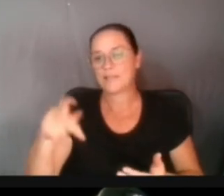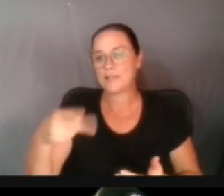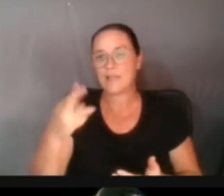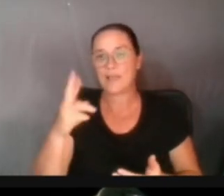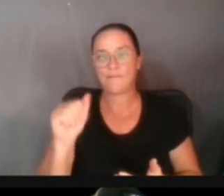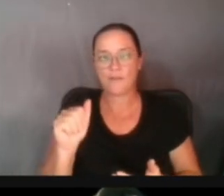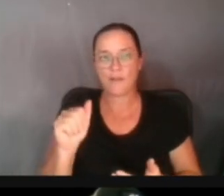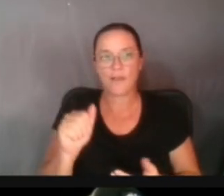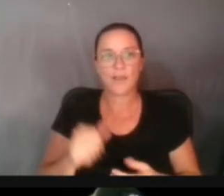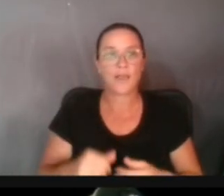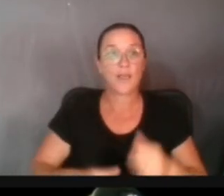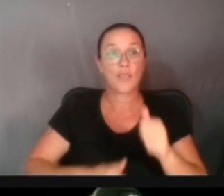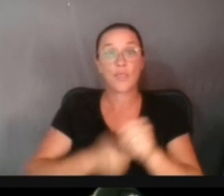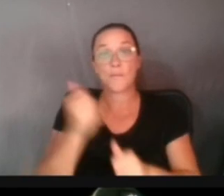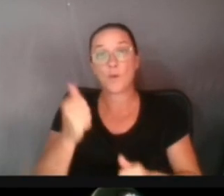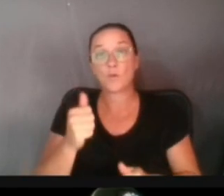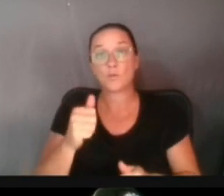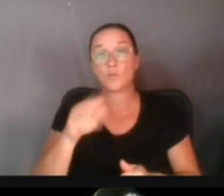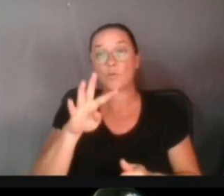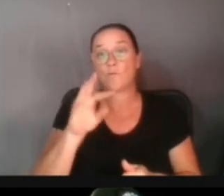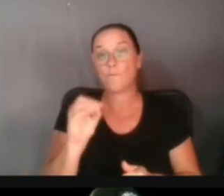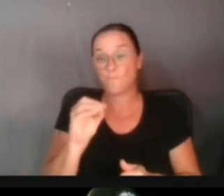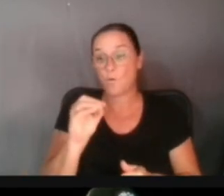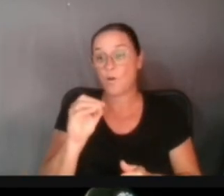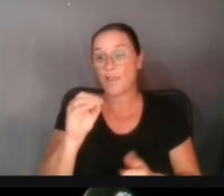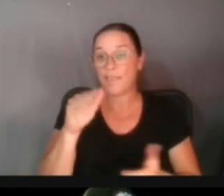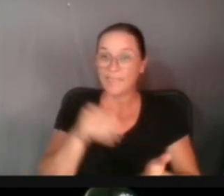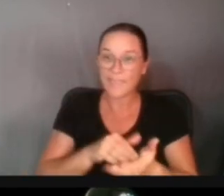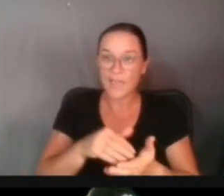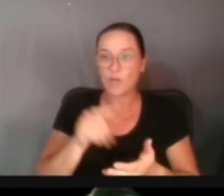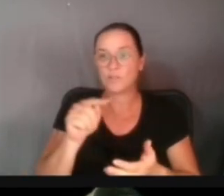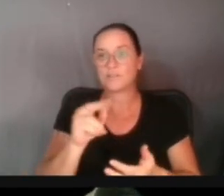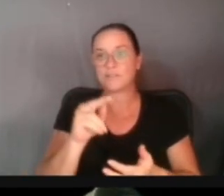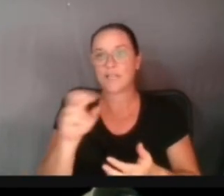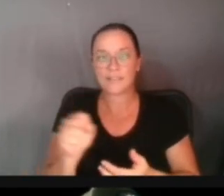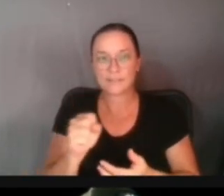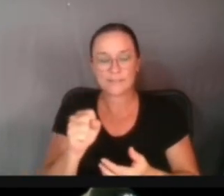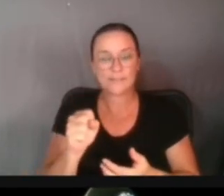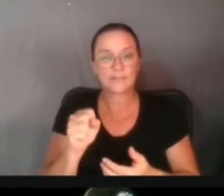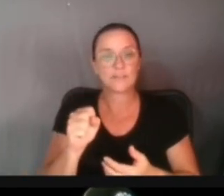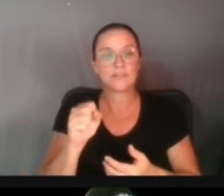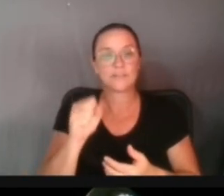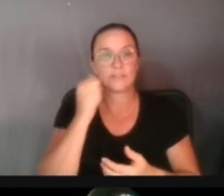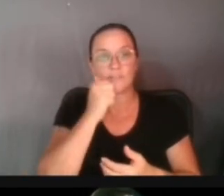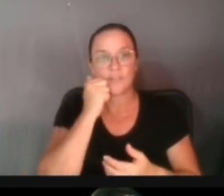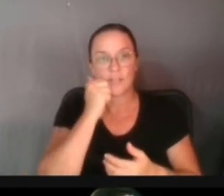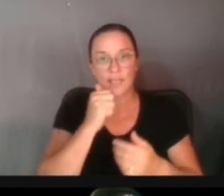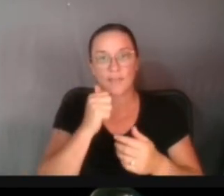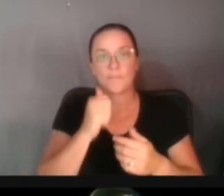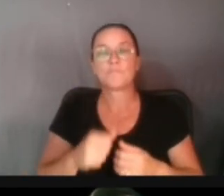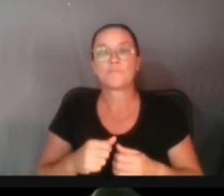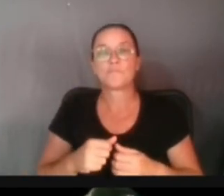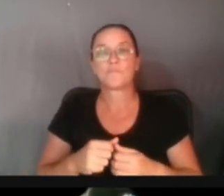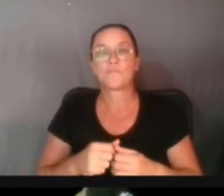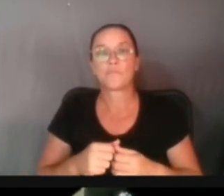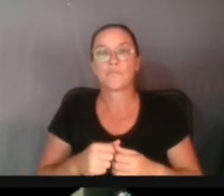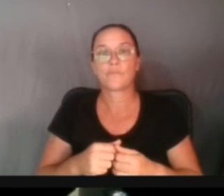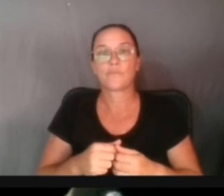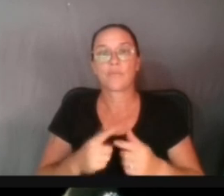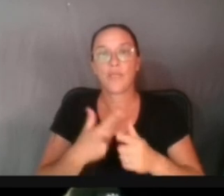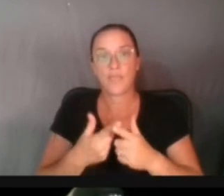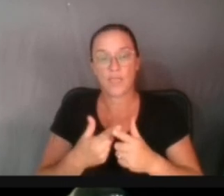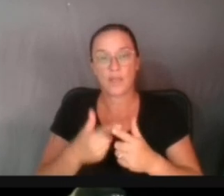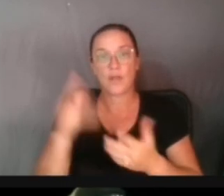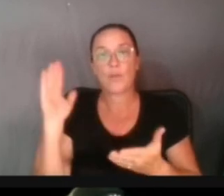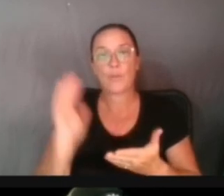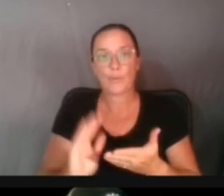was 40,000 tons a day. And then it backed off to a few thousand tons right as the fountains died off.